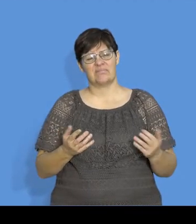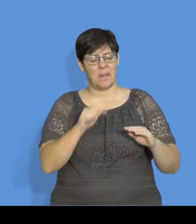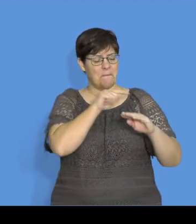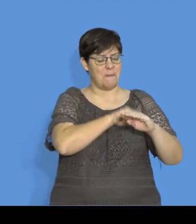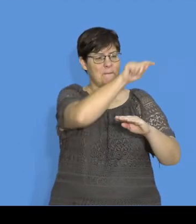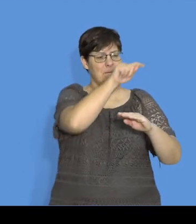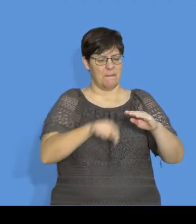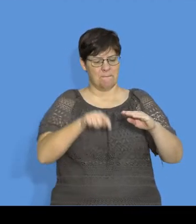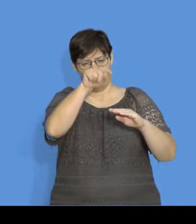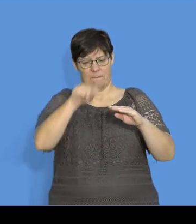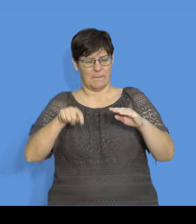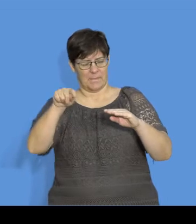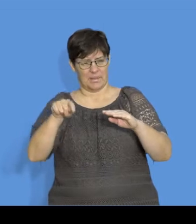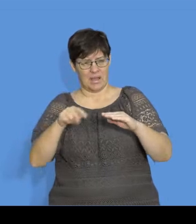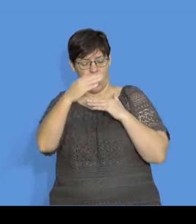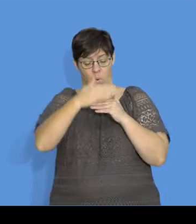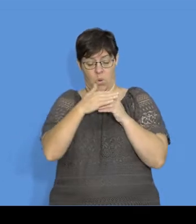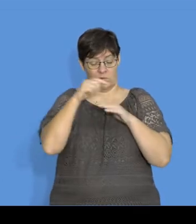the points are not